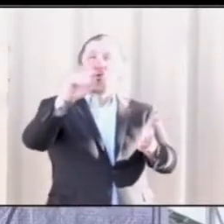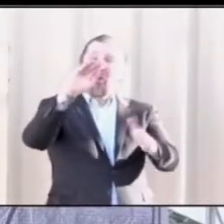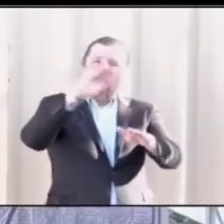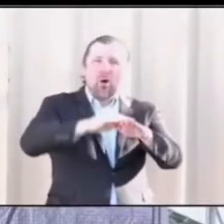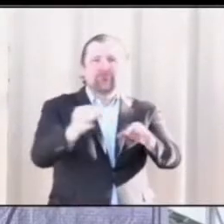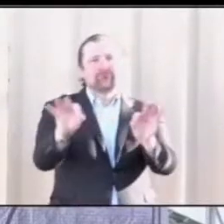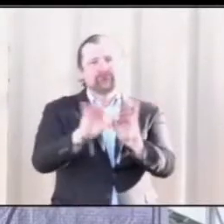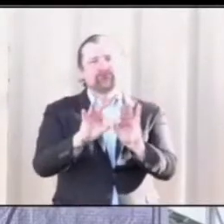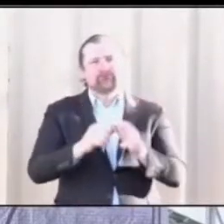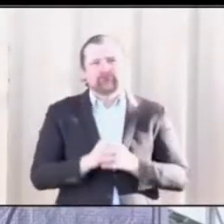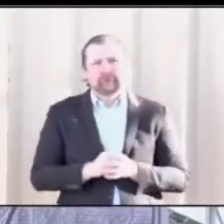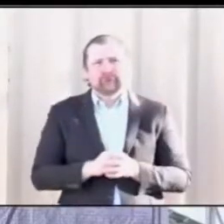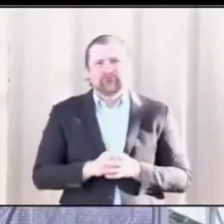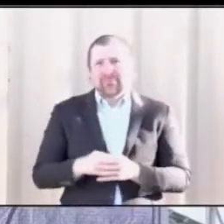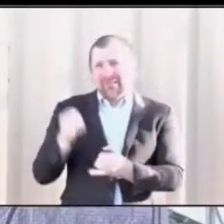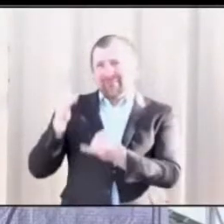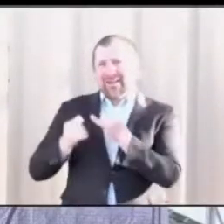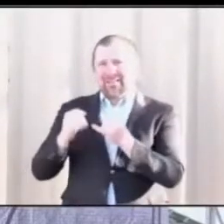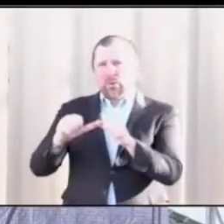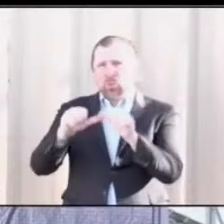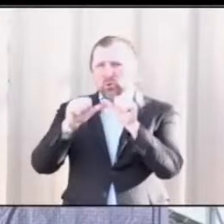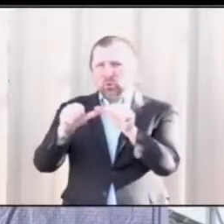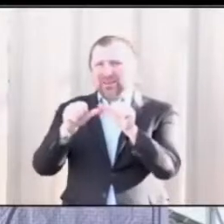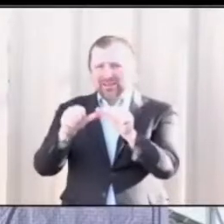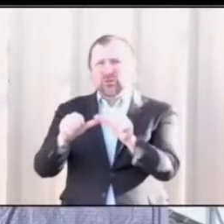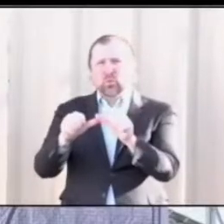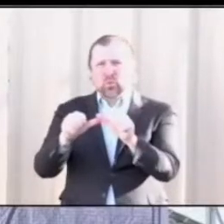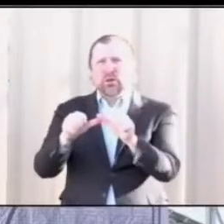order. Lastly, I'd like to continue to